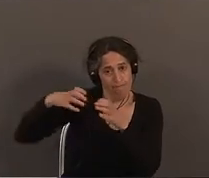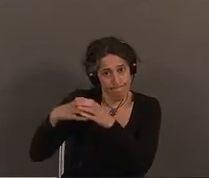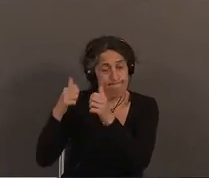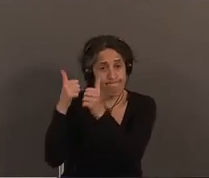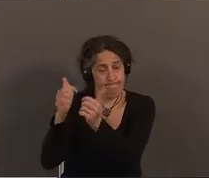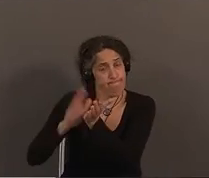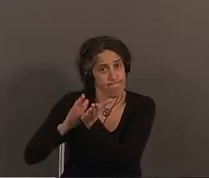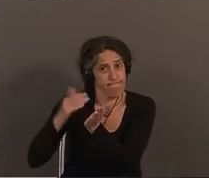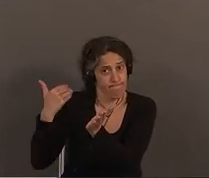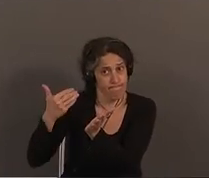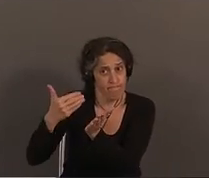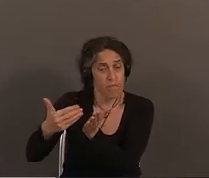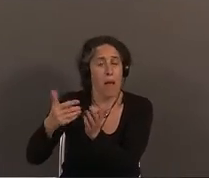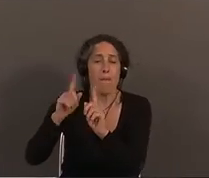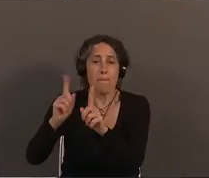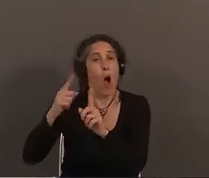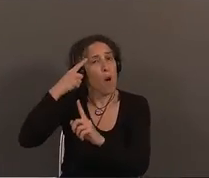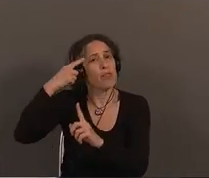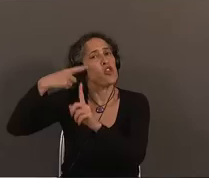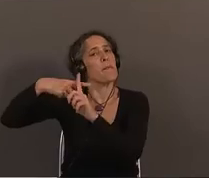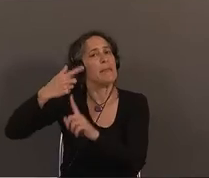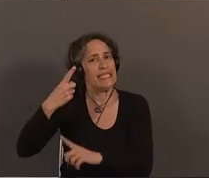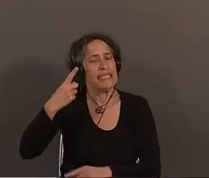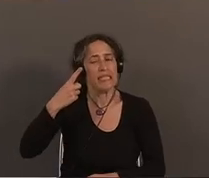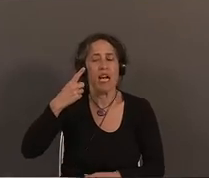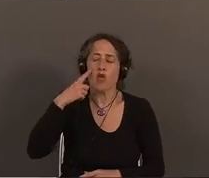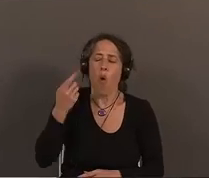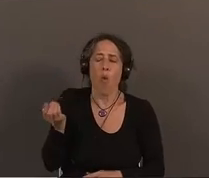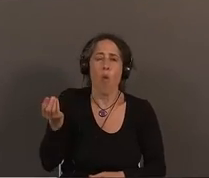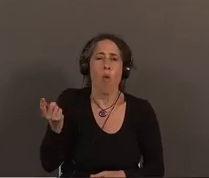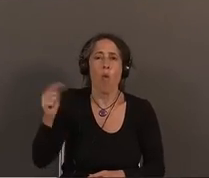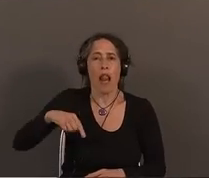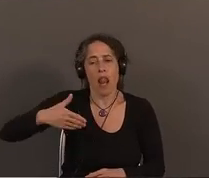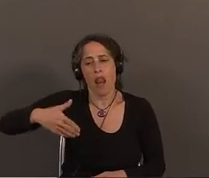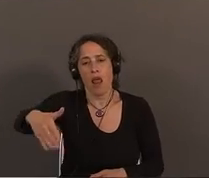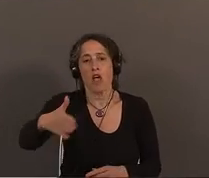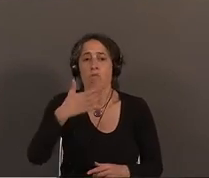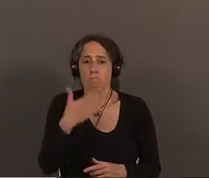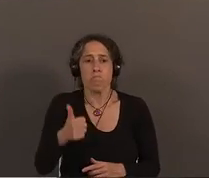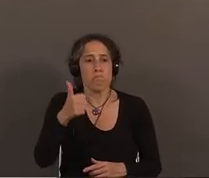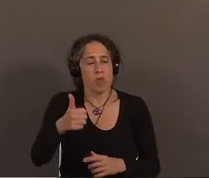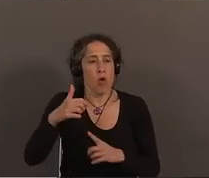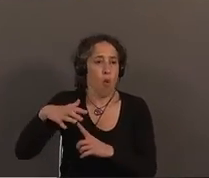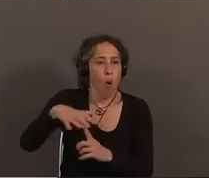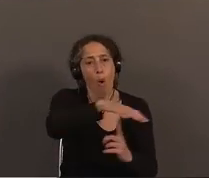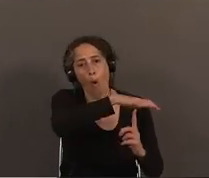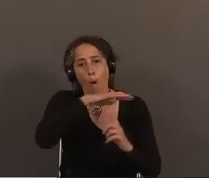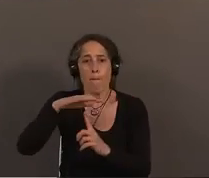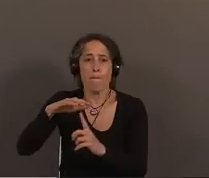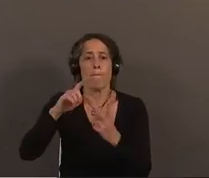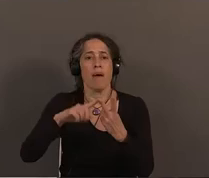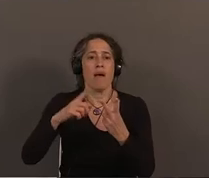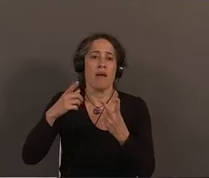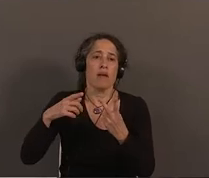nature, but I'm three times more optimist today because of no roaming, because of portability, maybe because of no